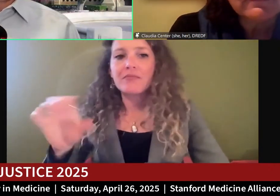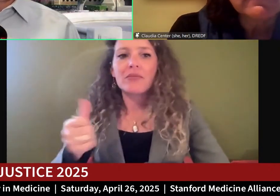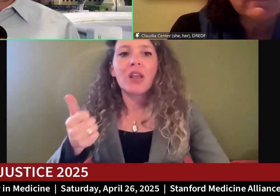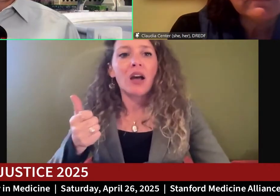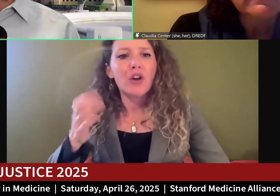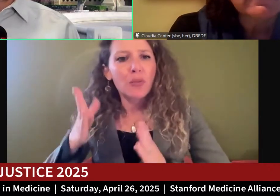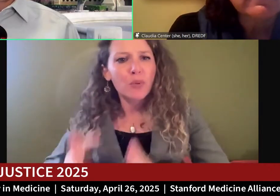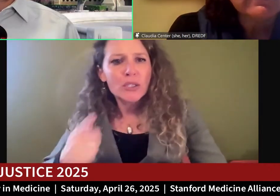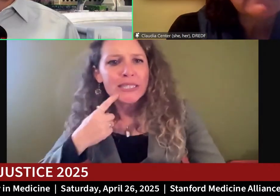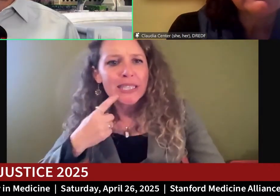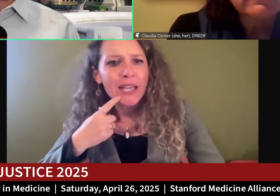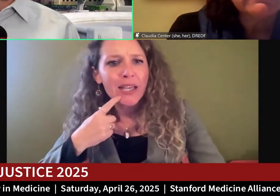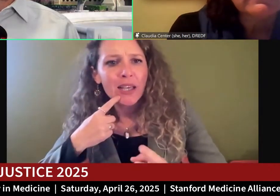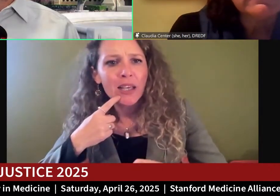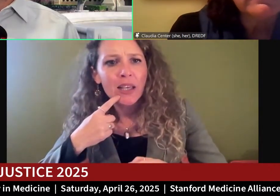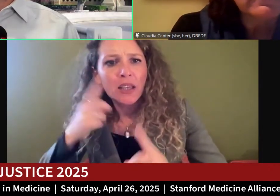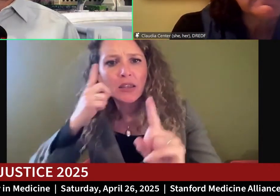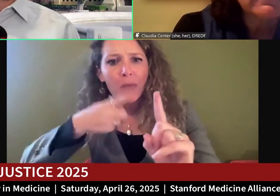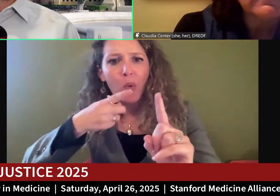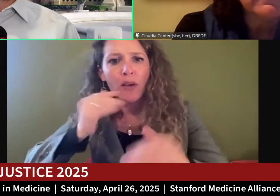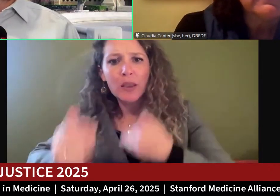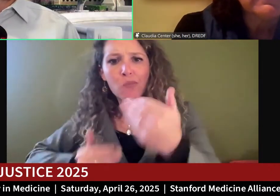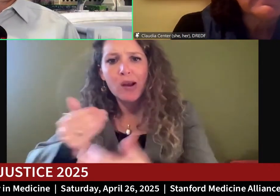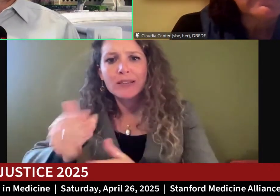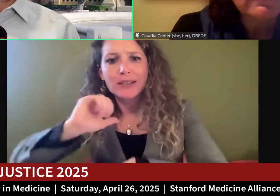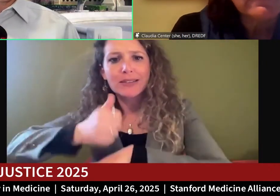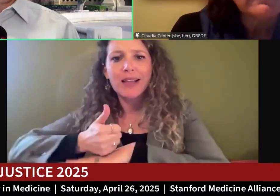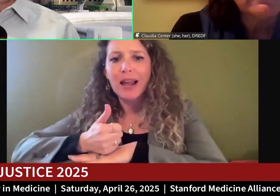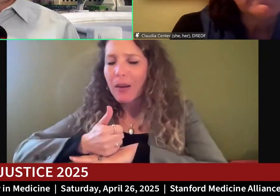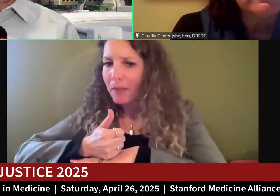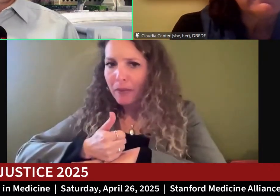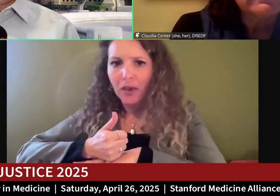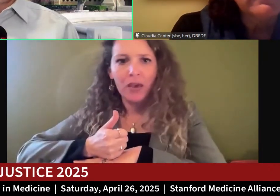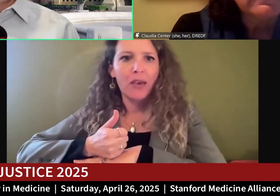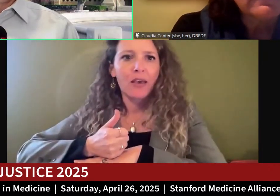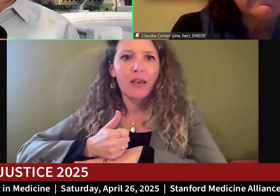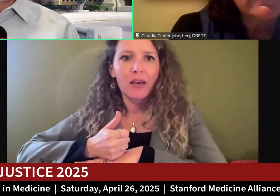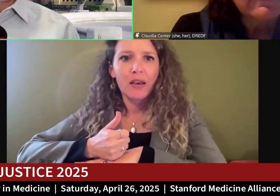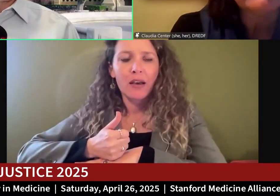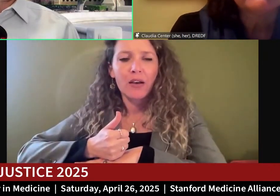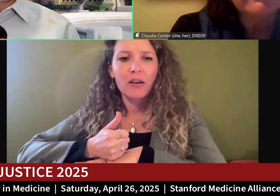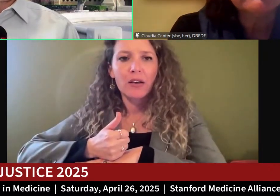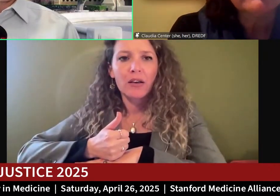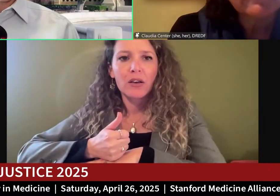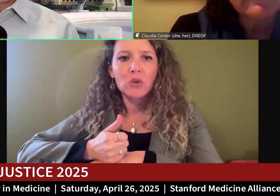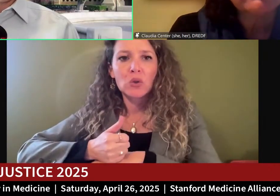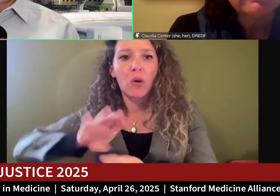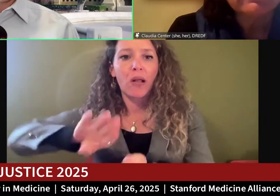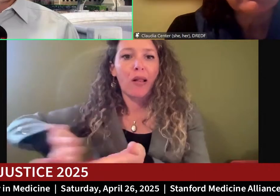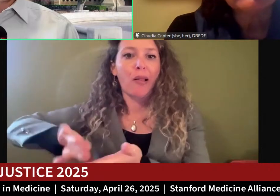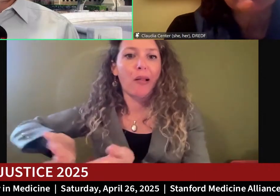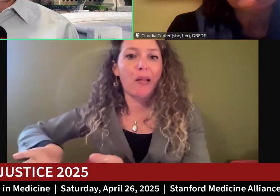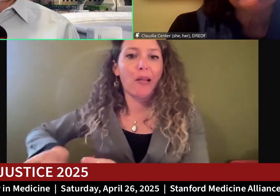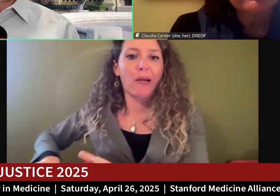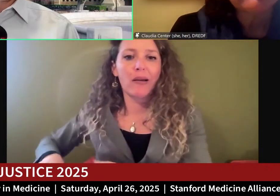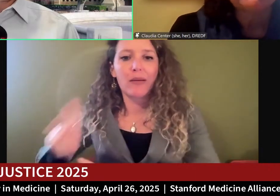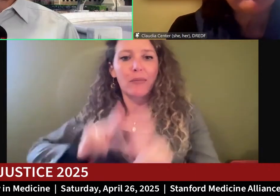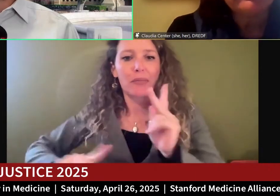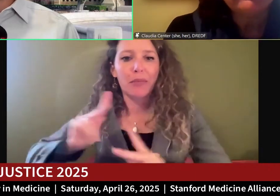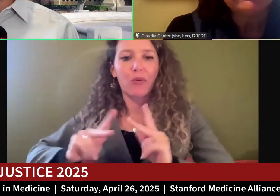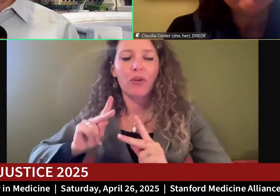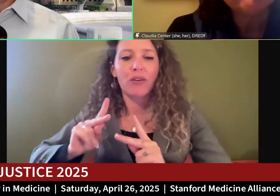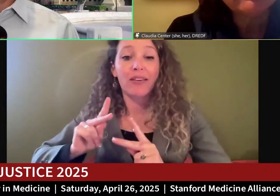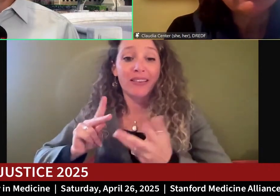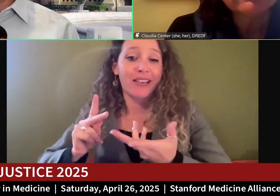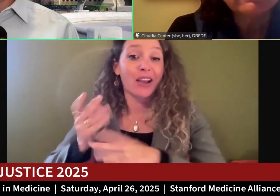person made the point that the process was set up in such a way to wait people out and force them to give up.